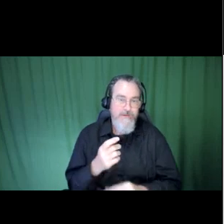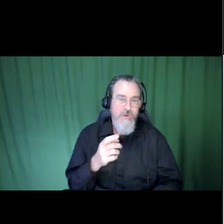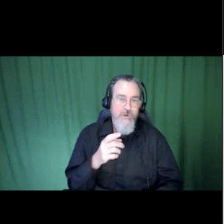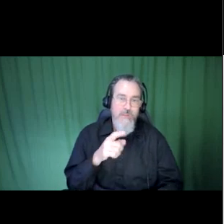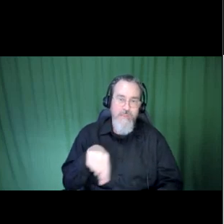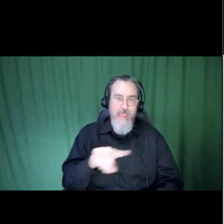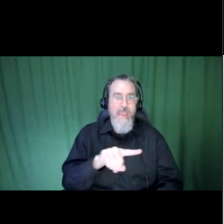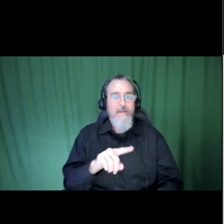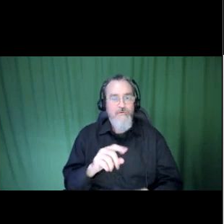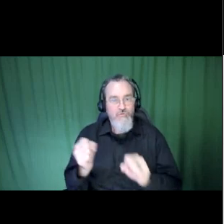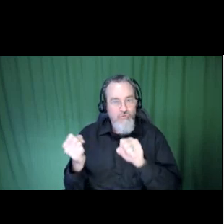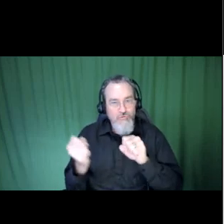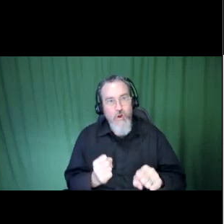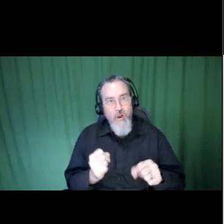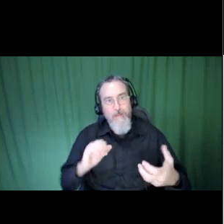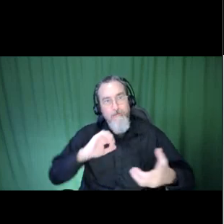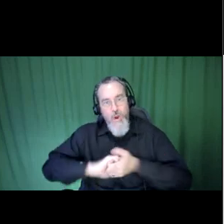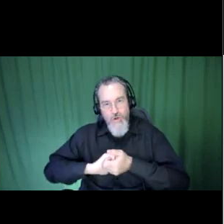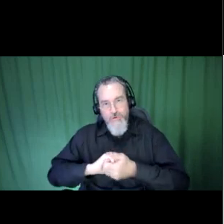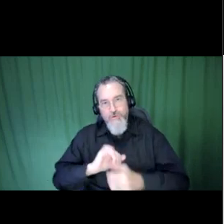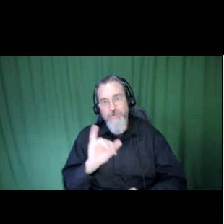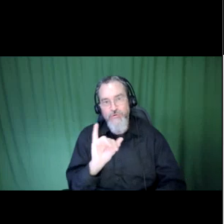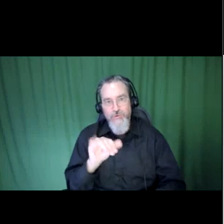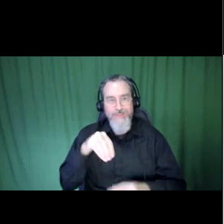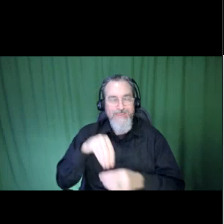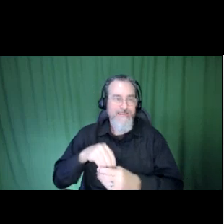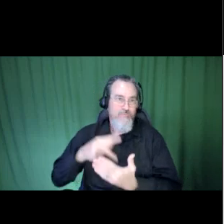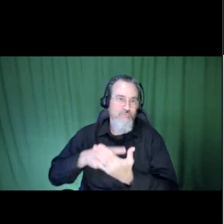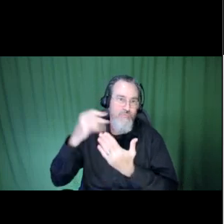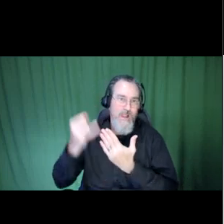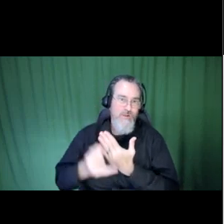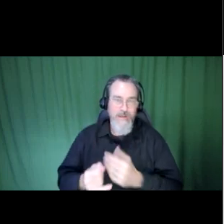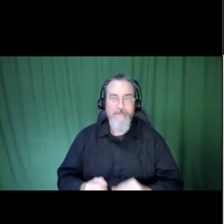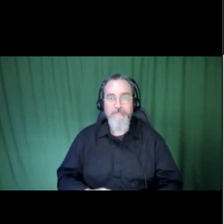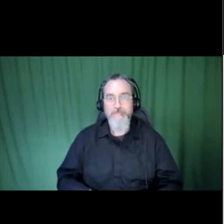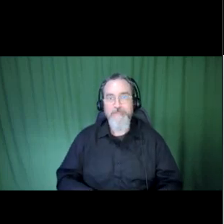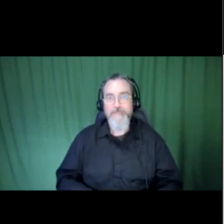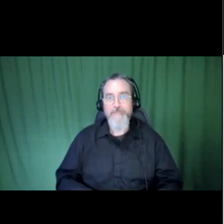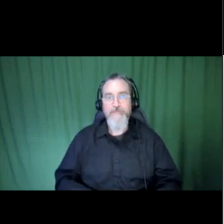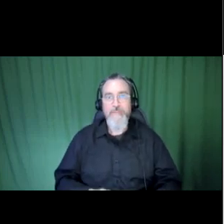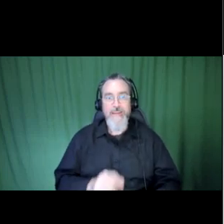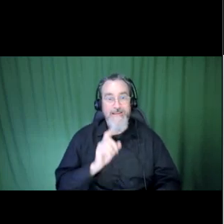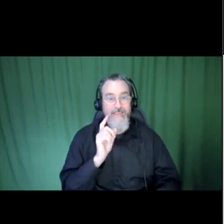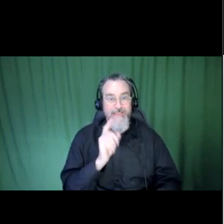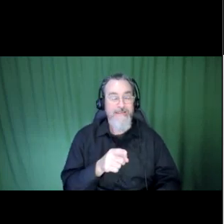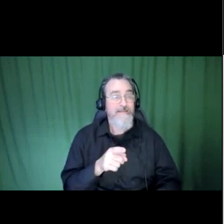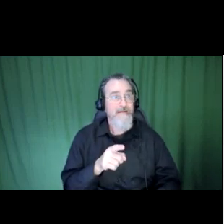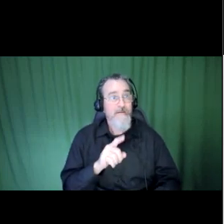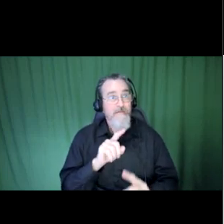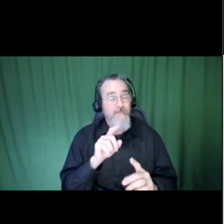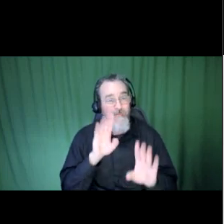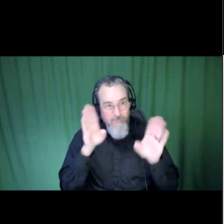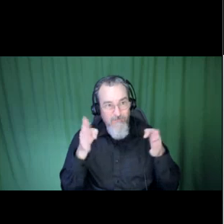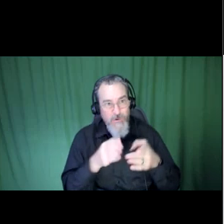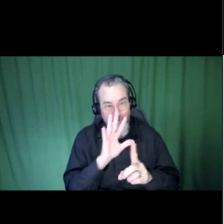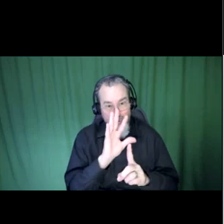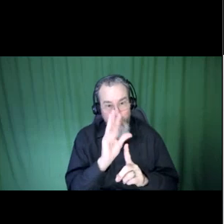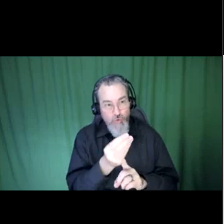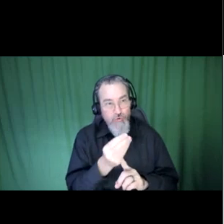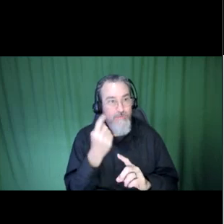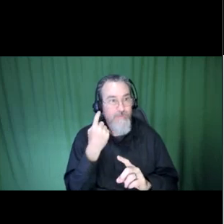project, as well as our primary post-secondary partner of the Bering Sea Campus. And this is due not only to the cultural focus they have in the classroom through